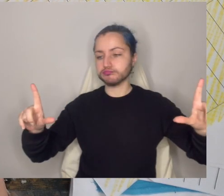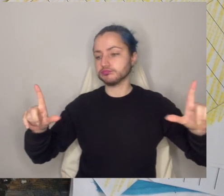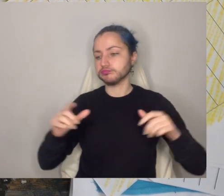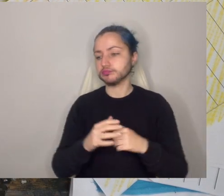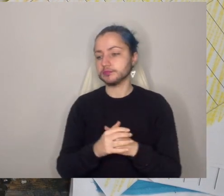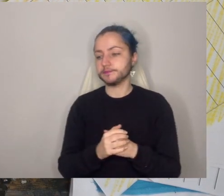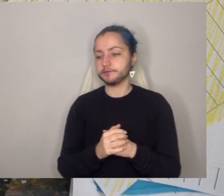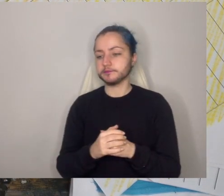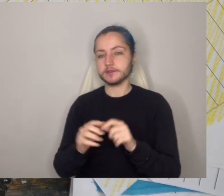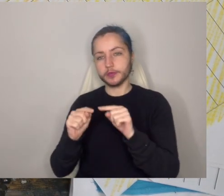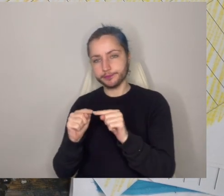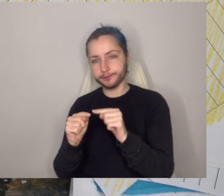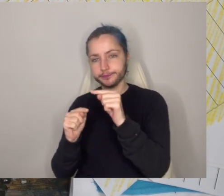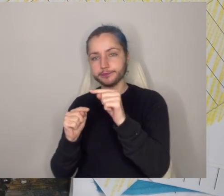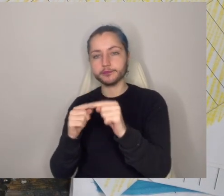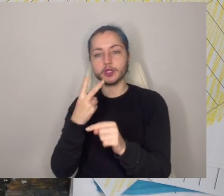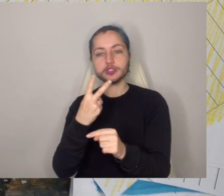So